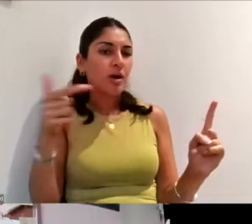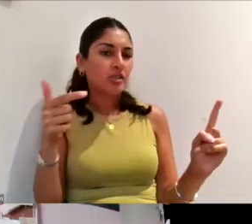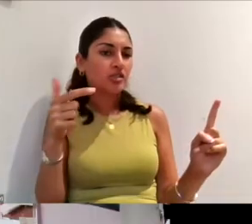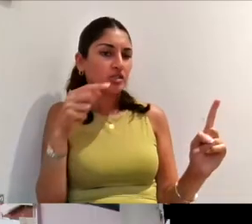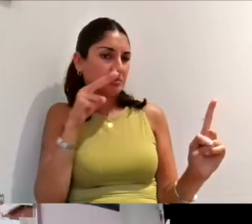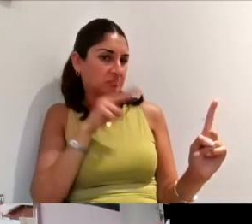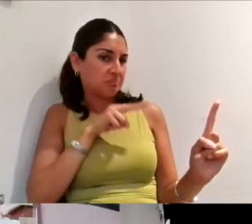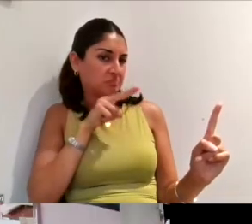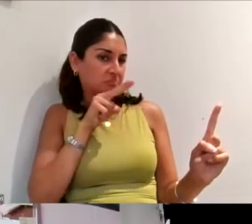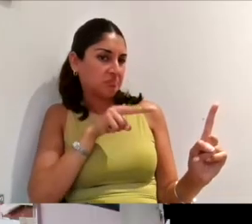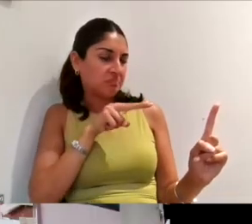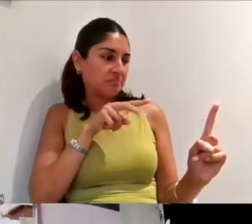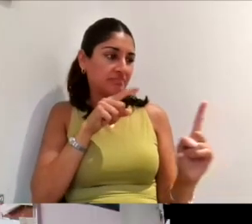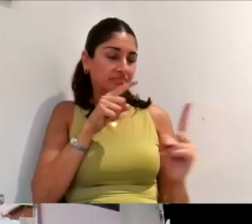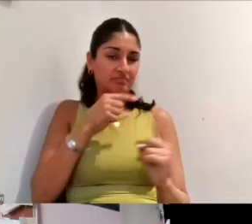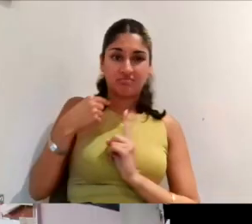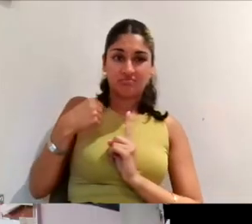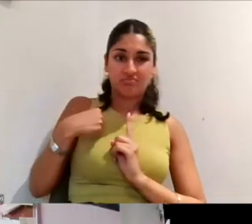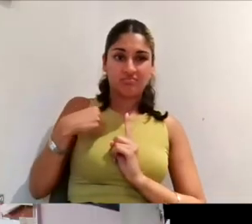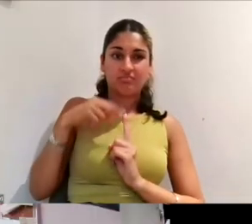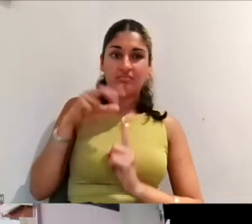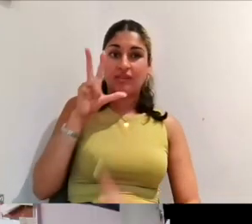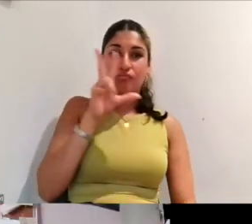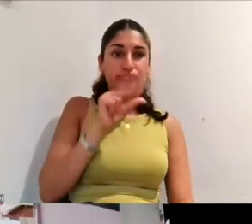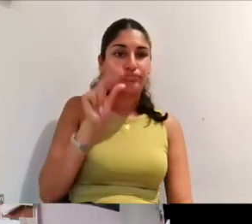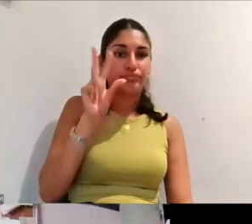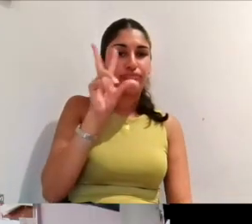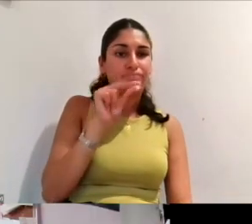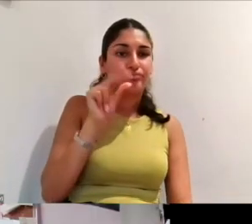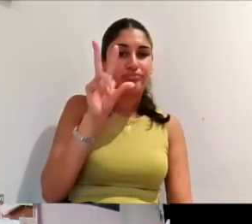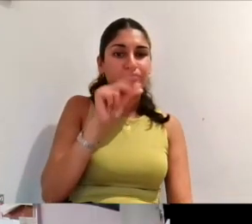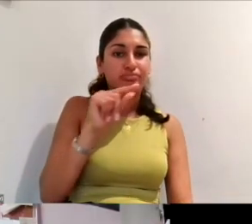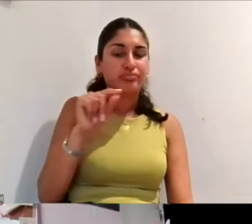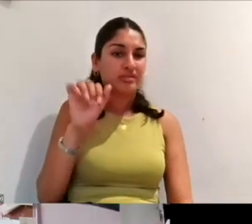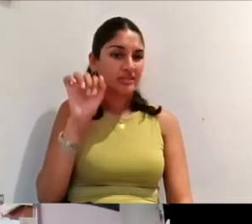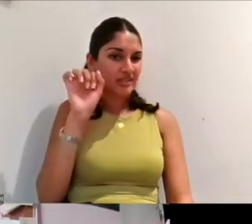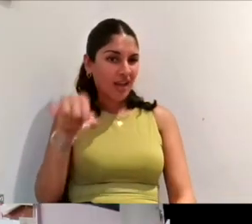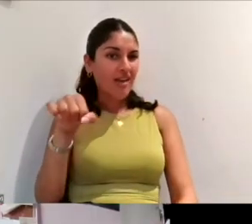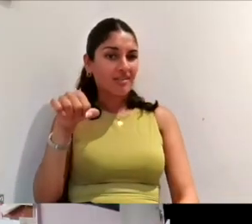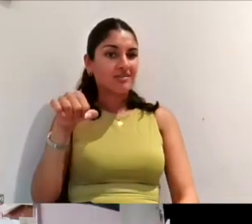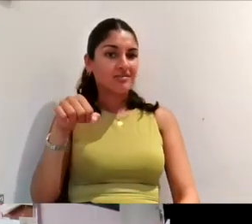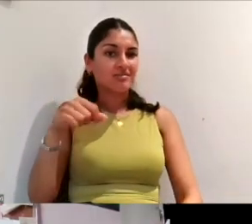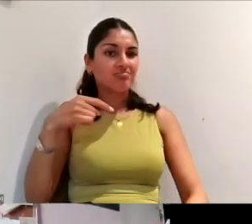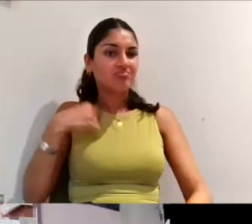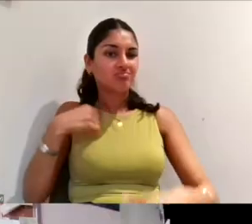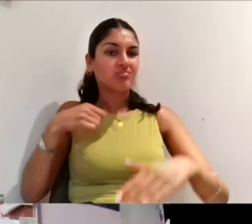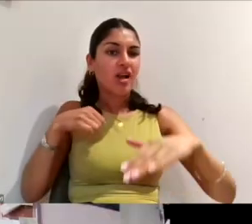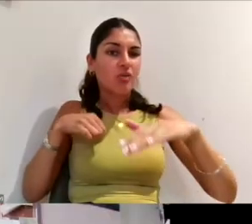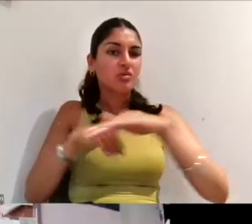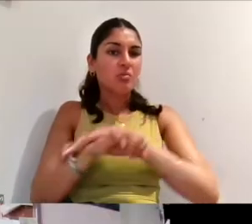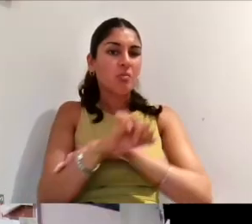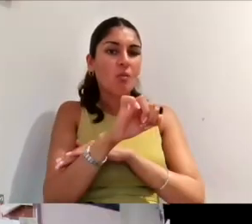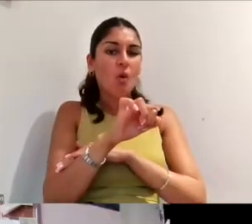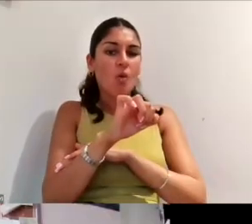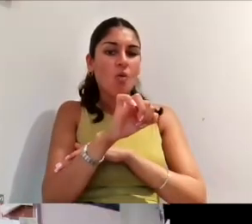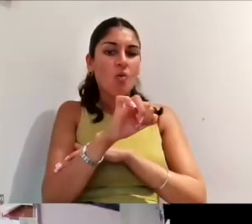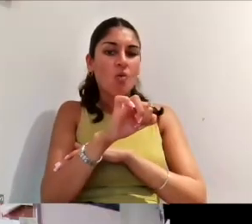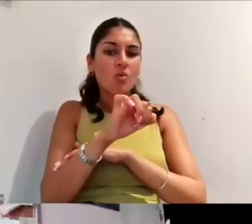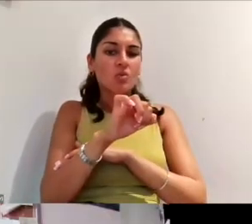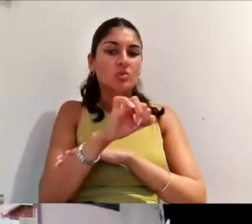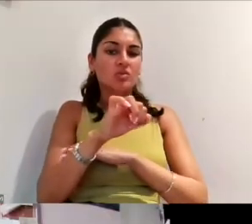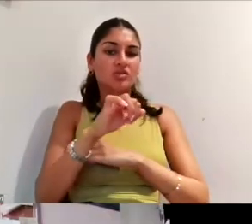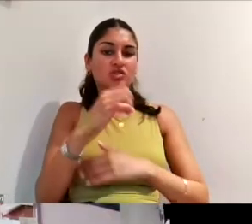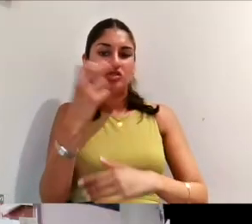Babbling nonsense. I wasn't torn. Yes, I said, God sent me